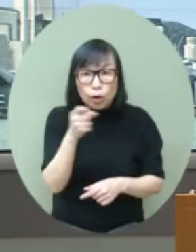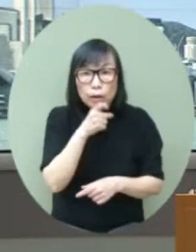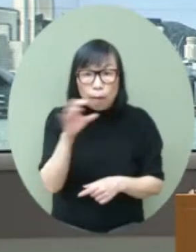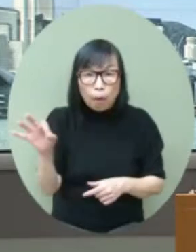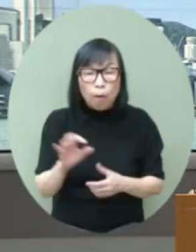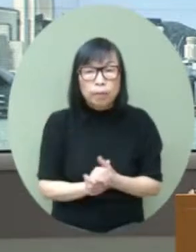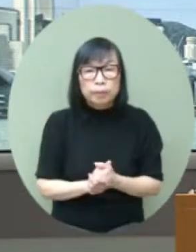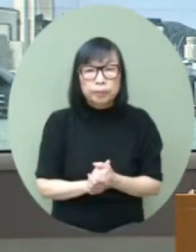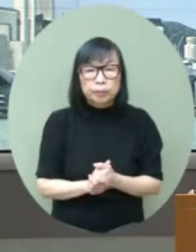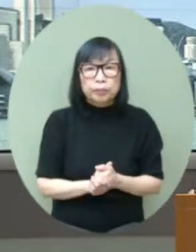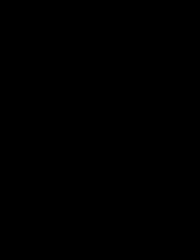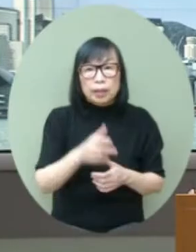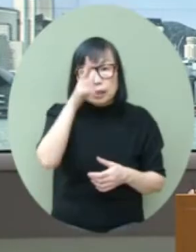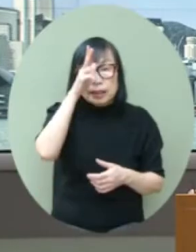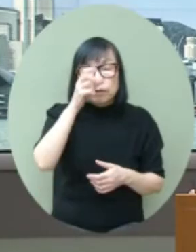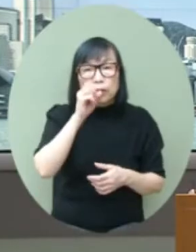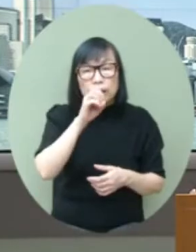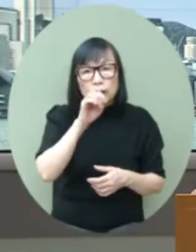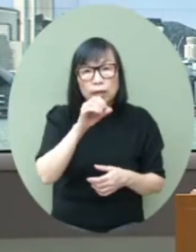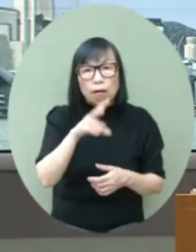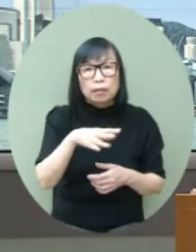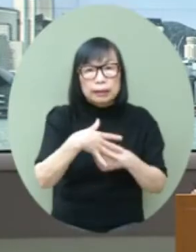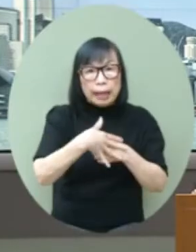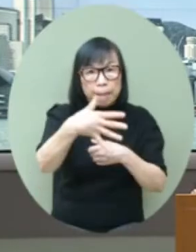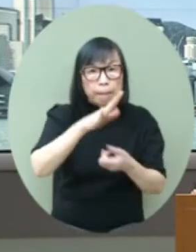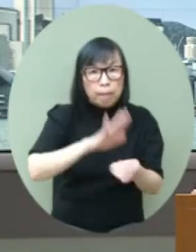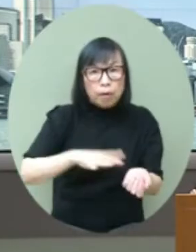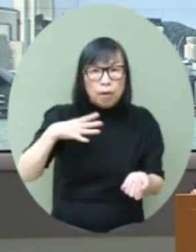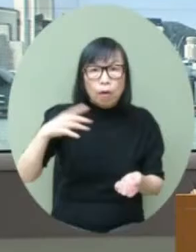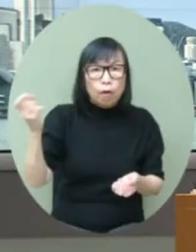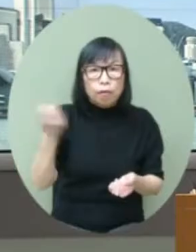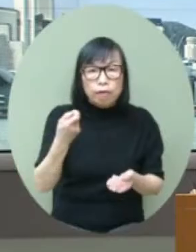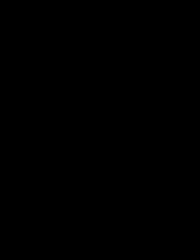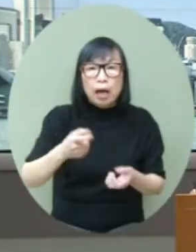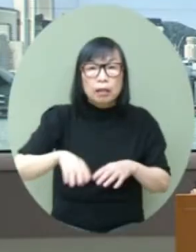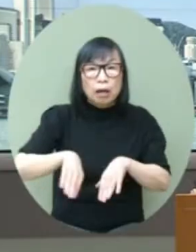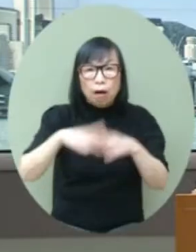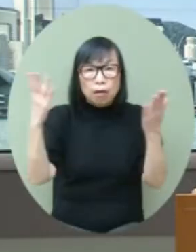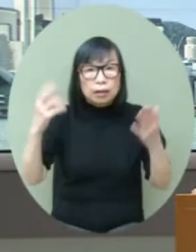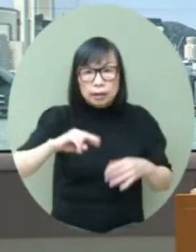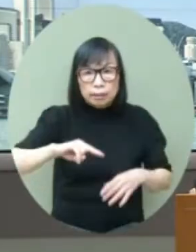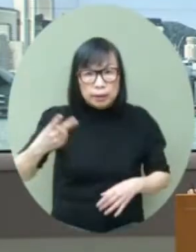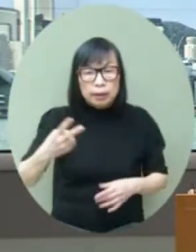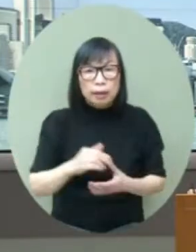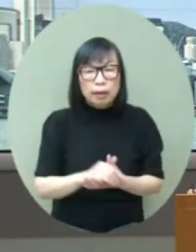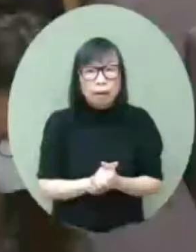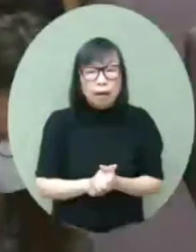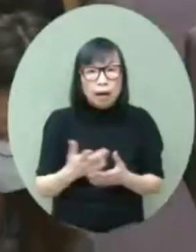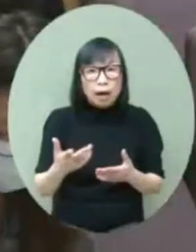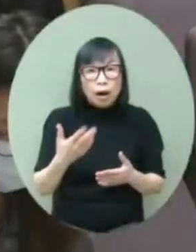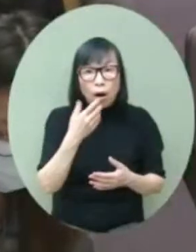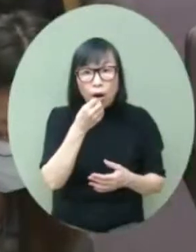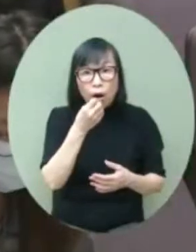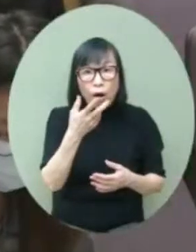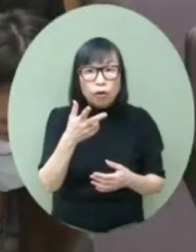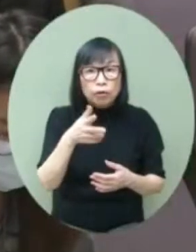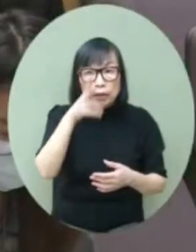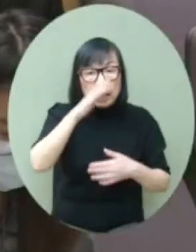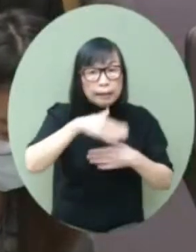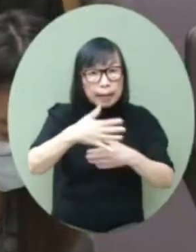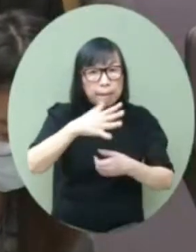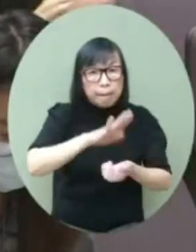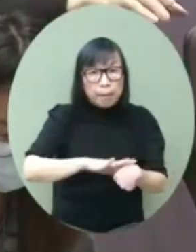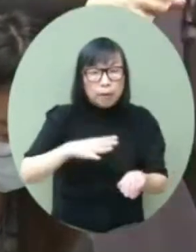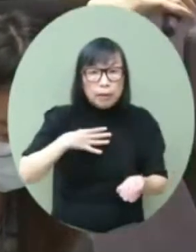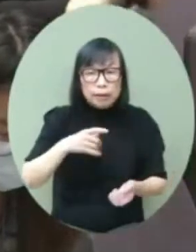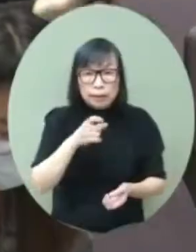at the party, did the people there actually remove the mask when they sing? Now for the 6P, are you